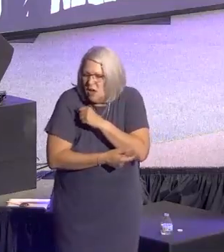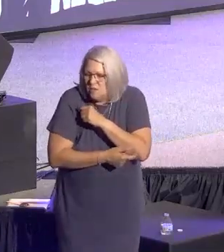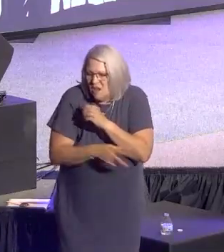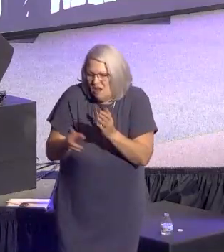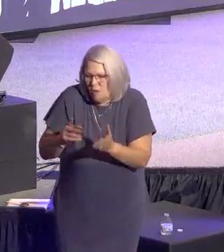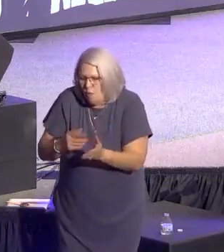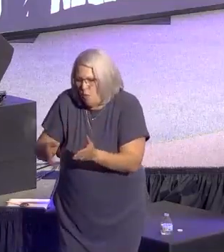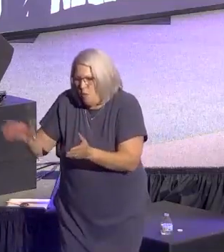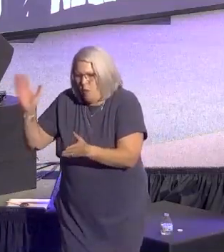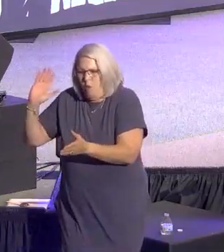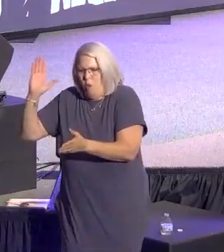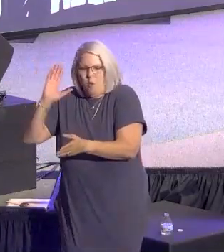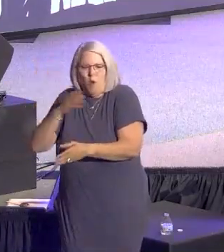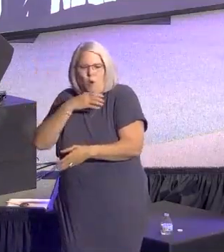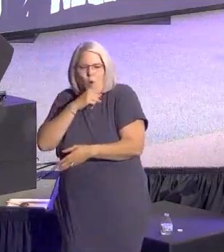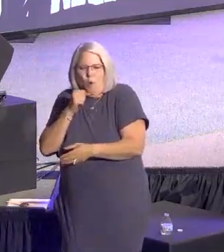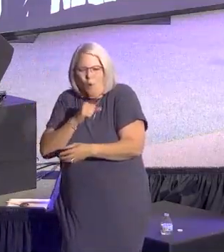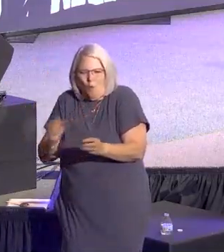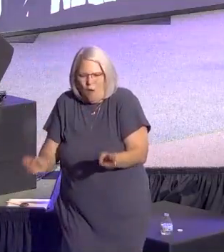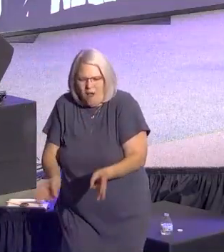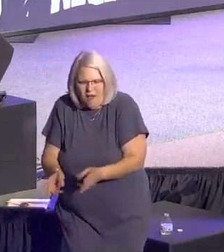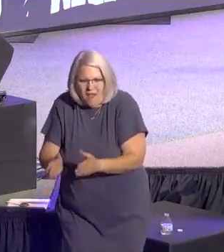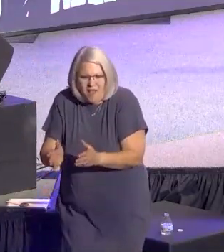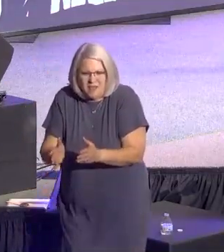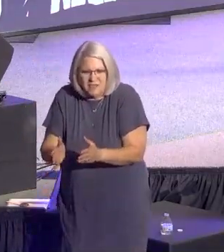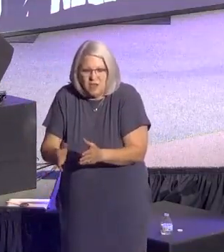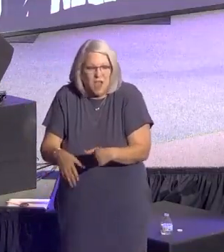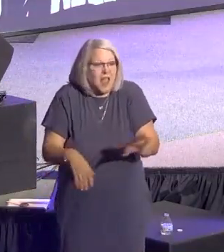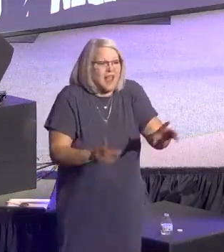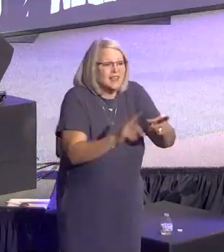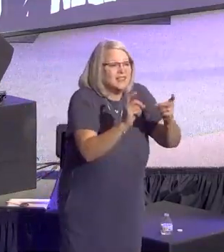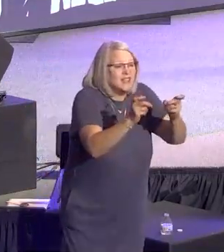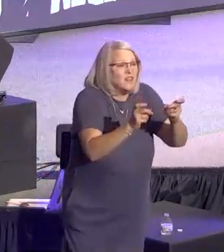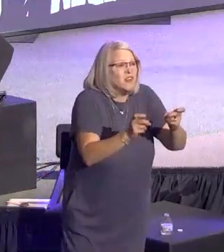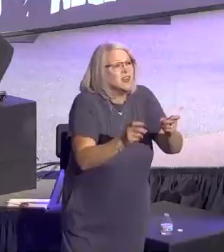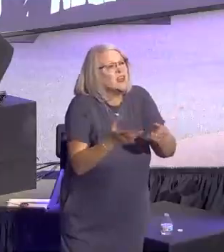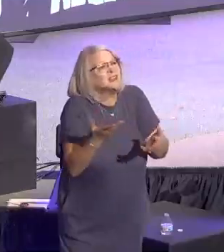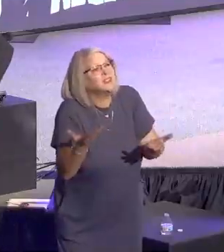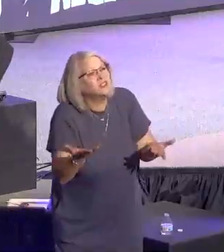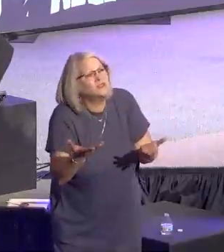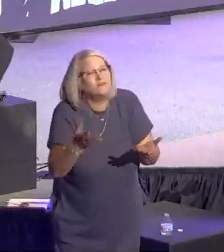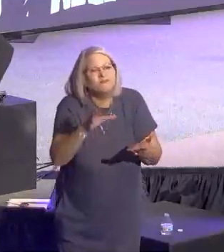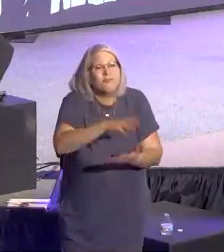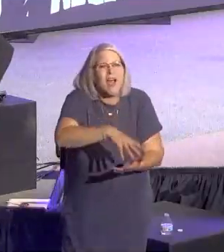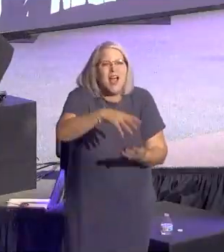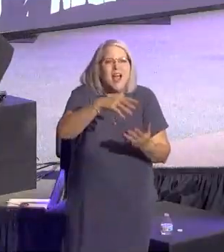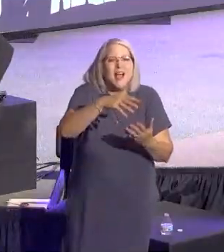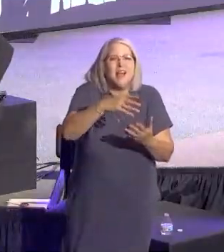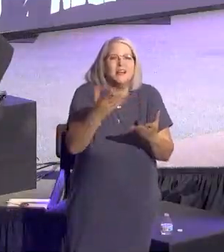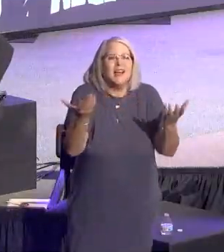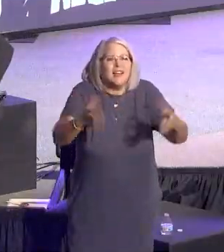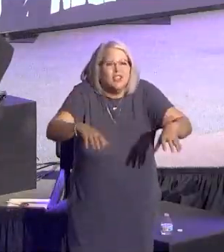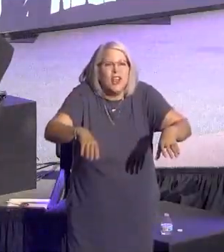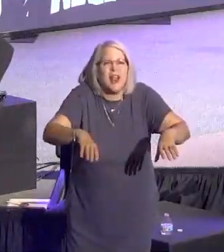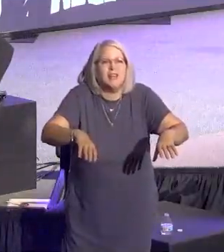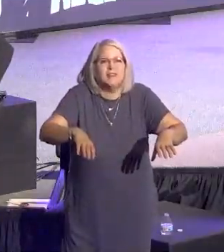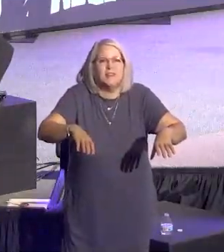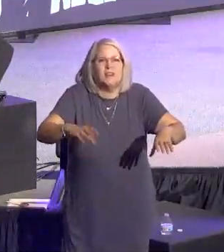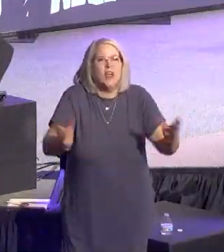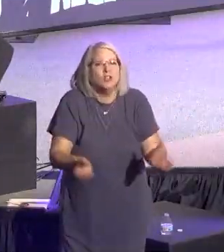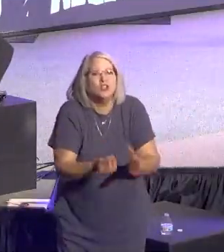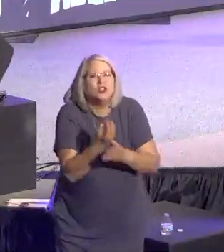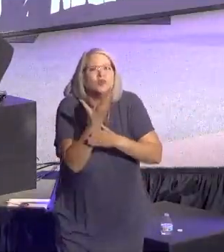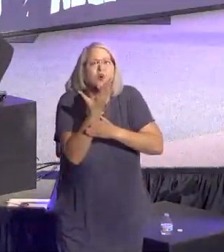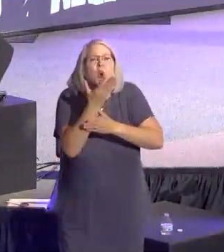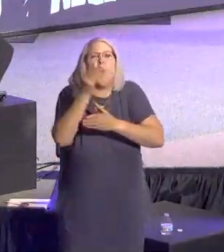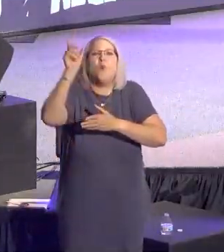fall back into addiction, he's given us an alternative, and that is this: grow in the grace of the Lord. Begin